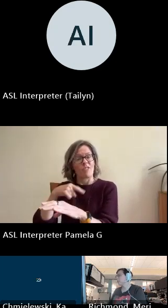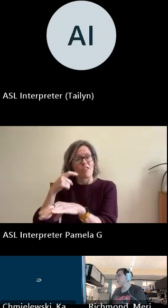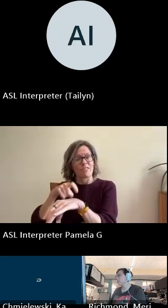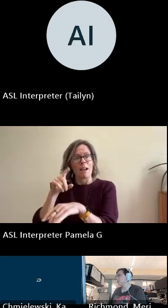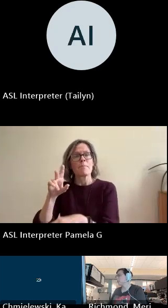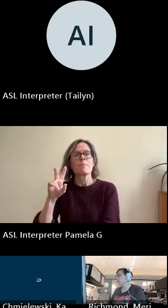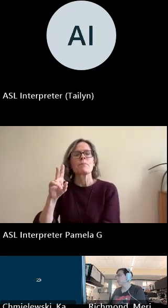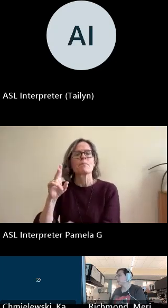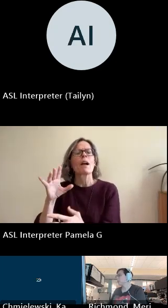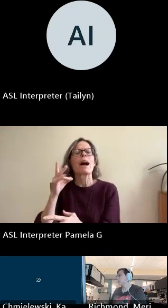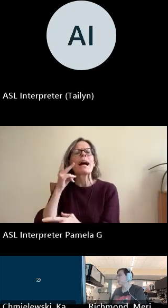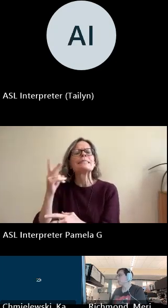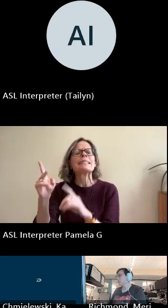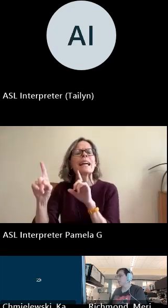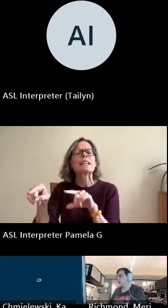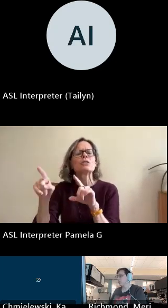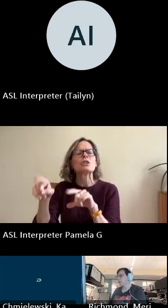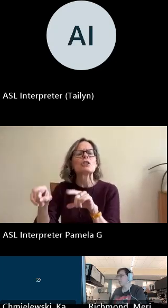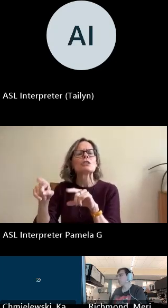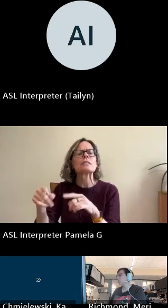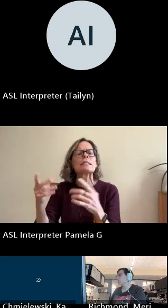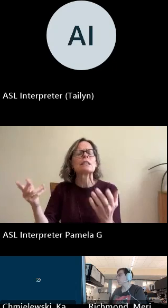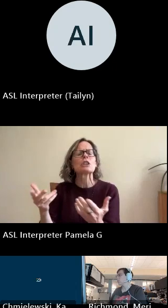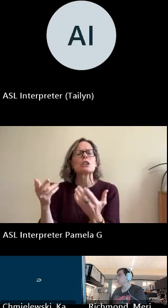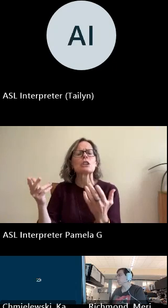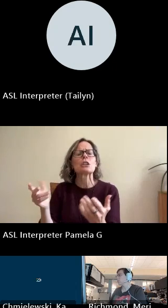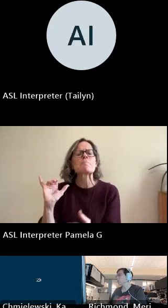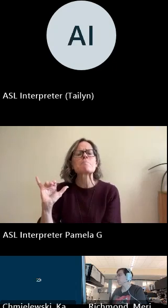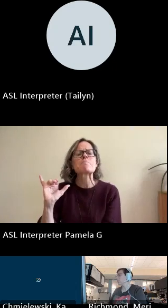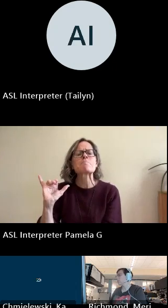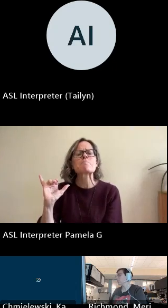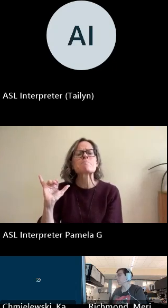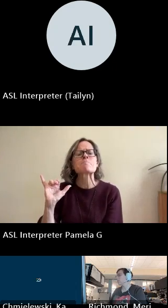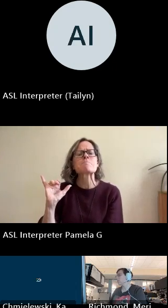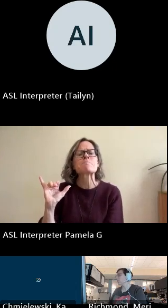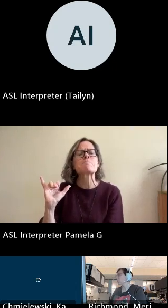All right, I'm already seeing some answers here.